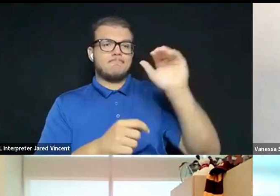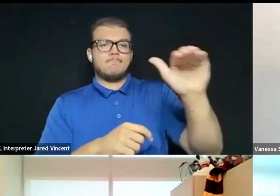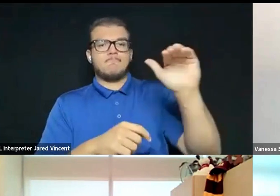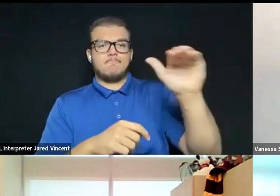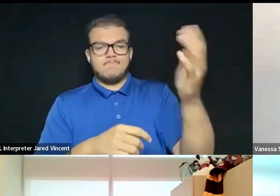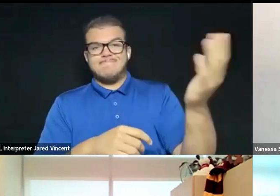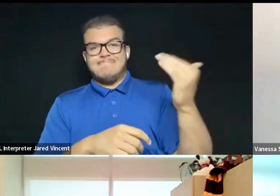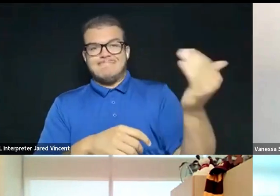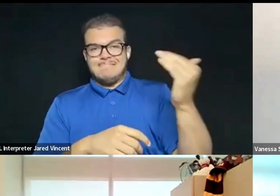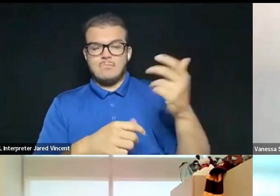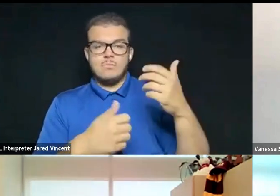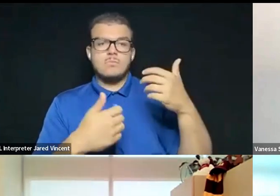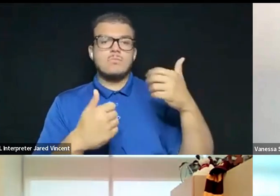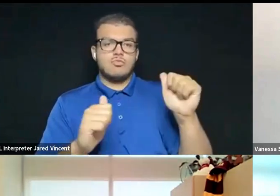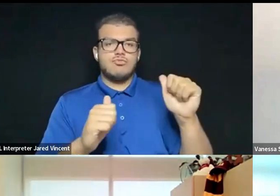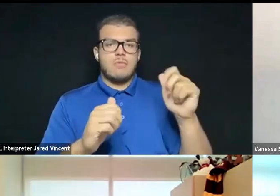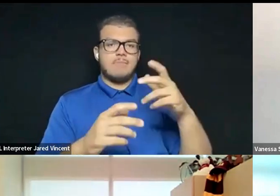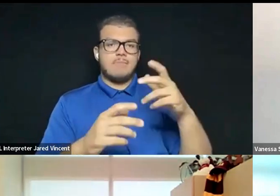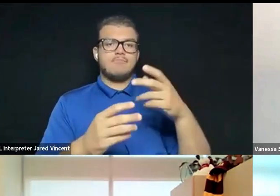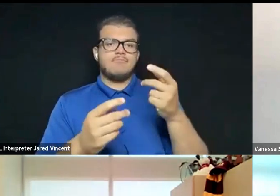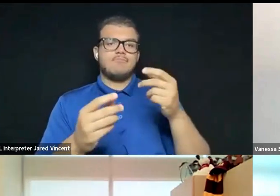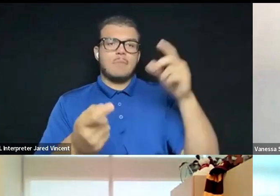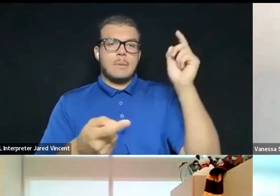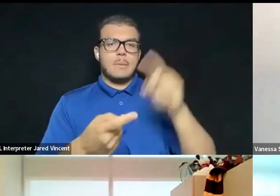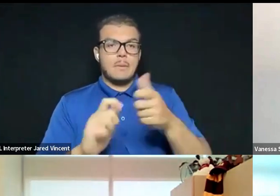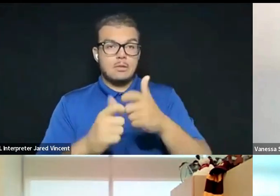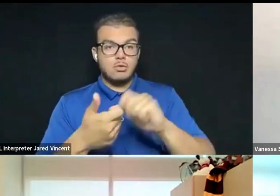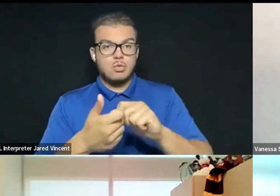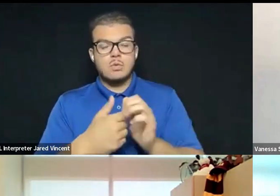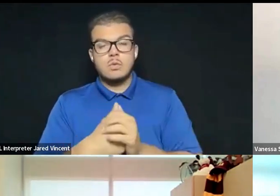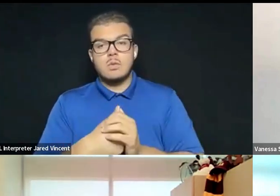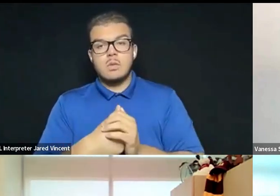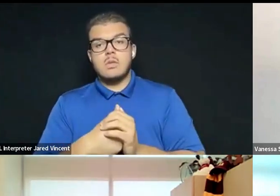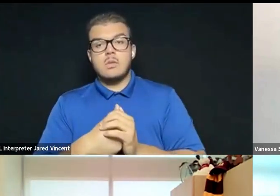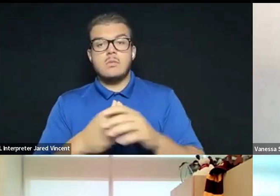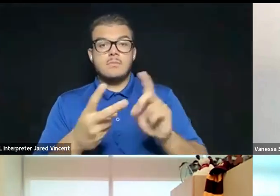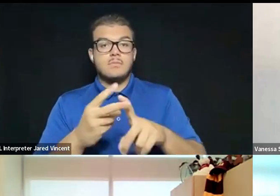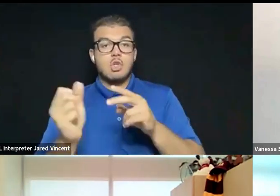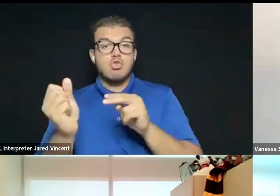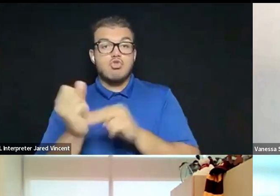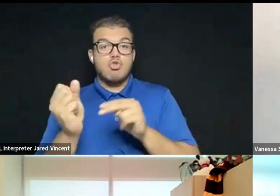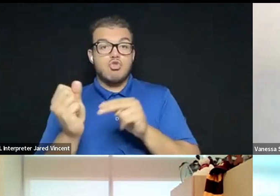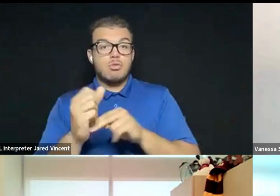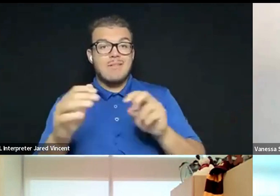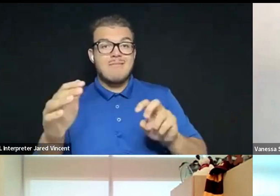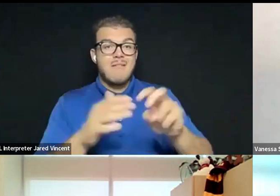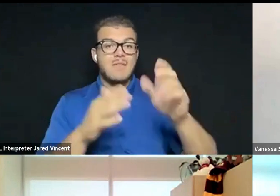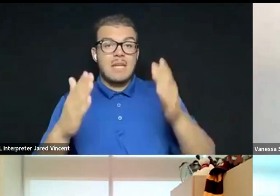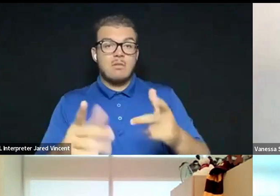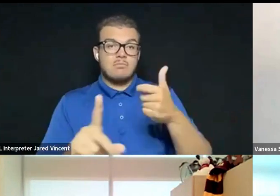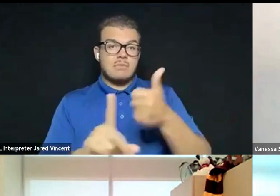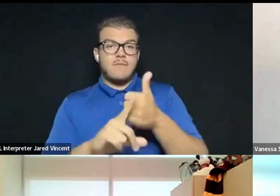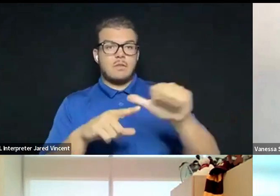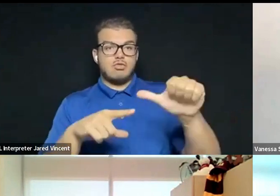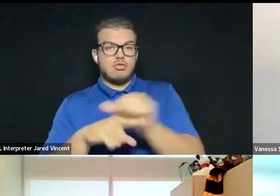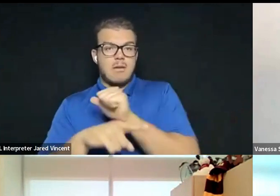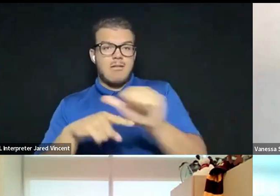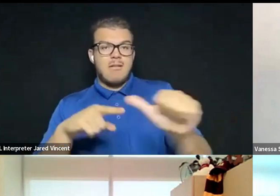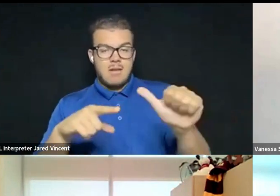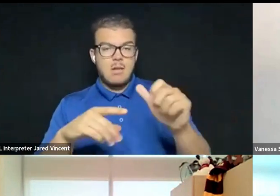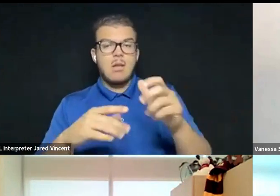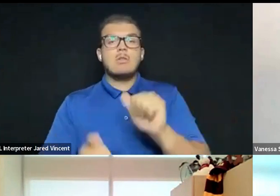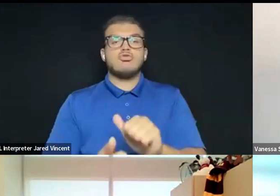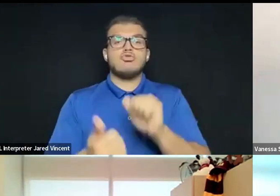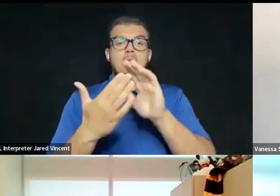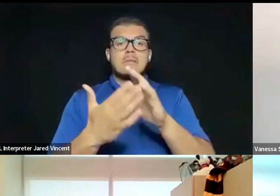to eliminate that issue. And we also had a nurse navigator who was trained to address some